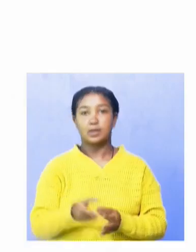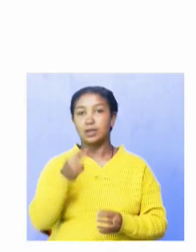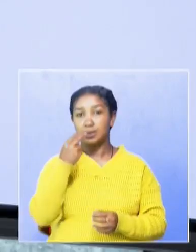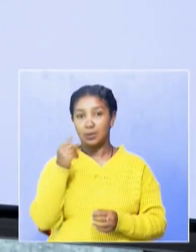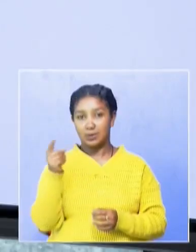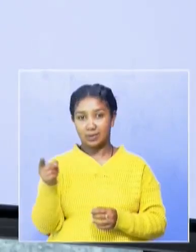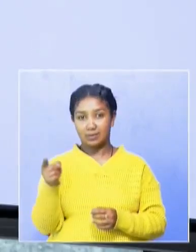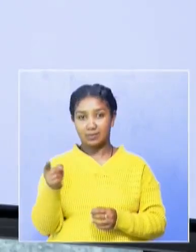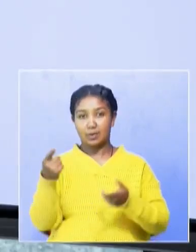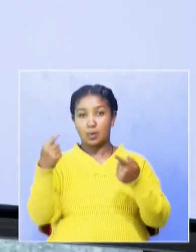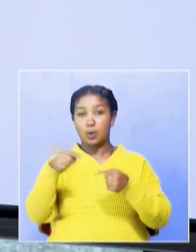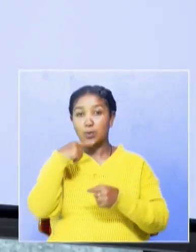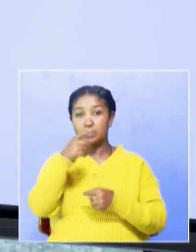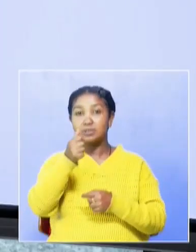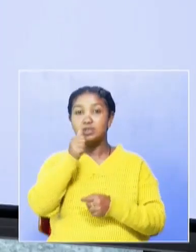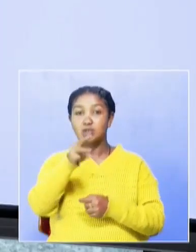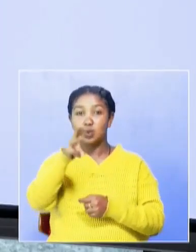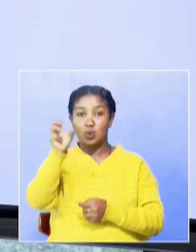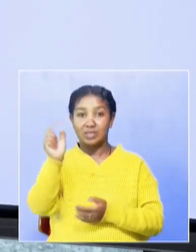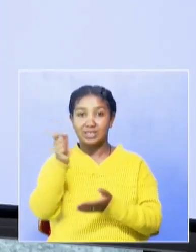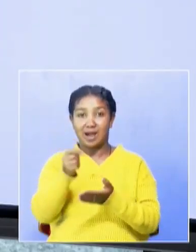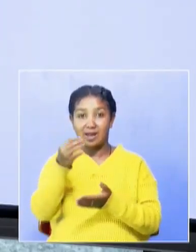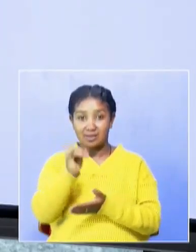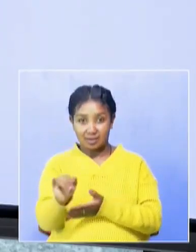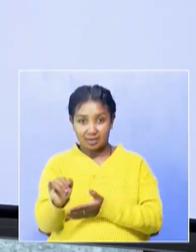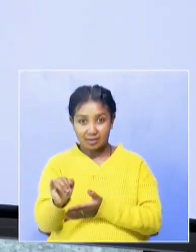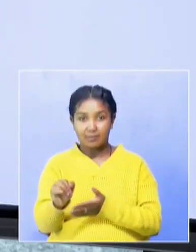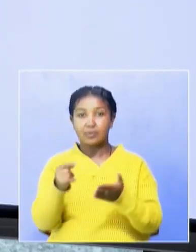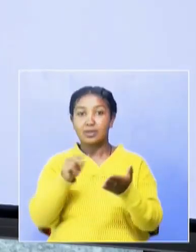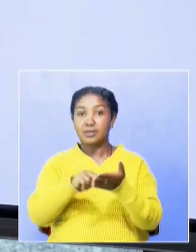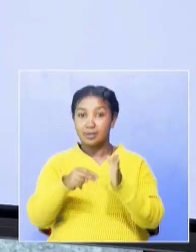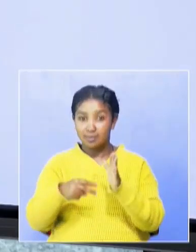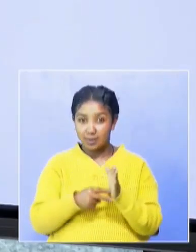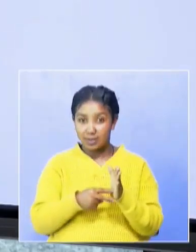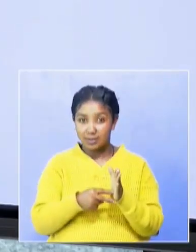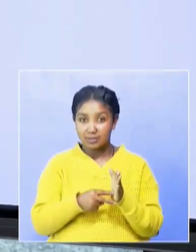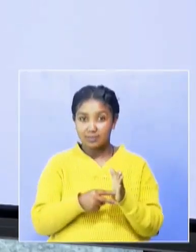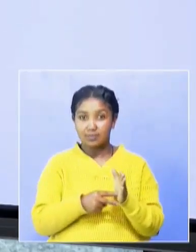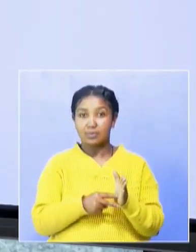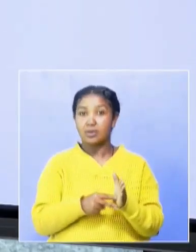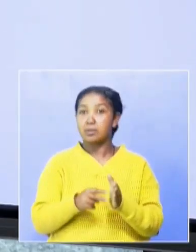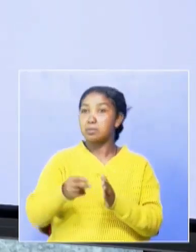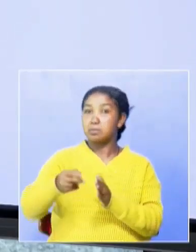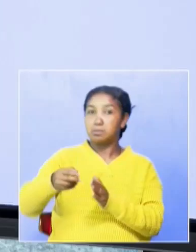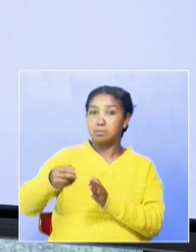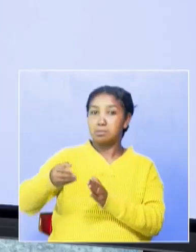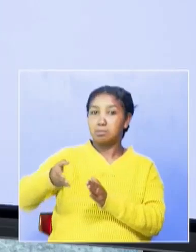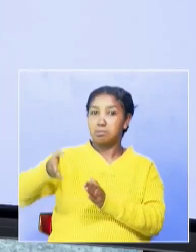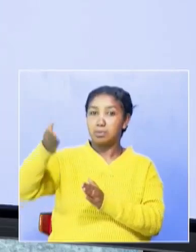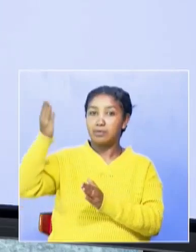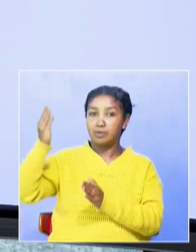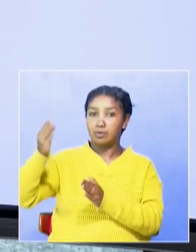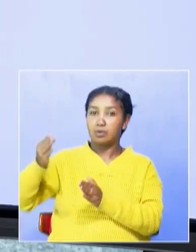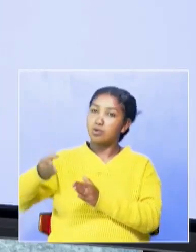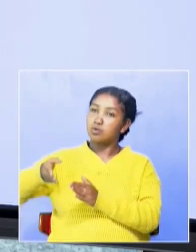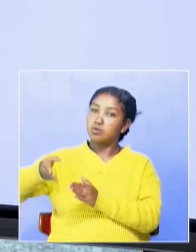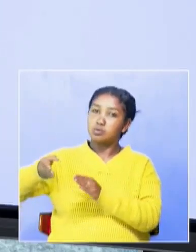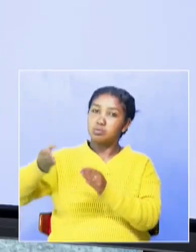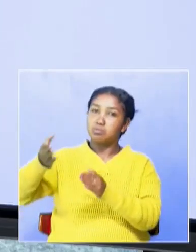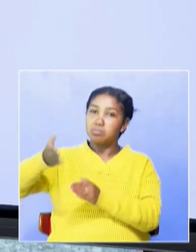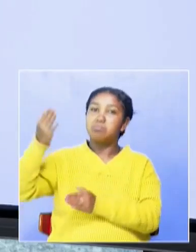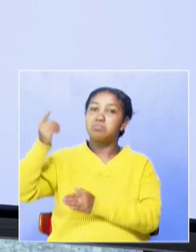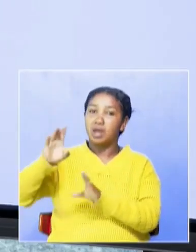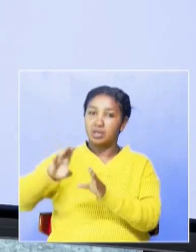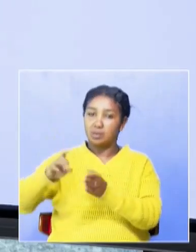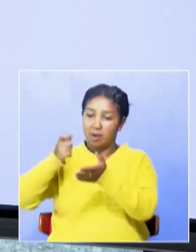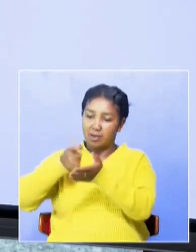Look, when we say she was writing, this means at that time, the activity was taking